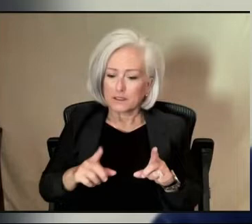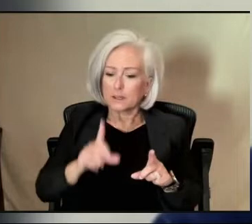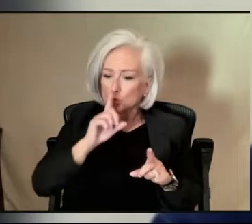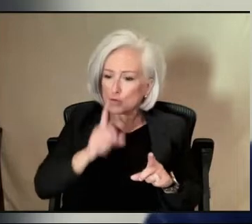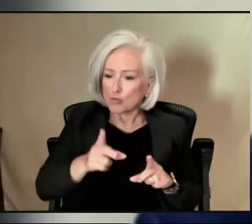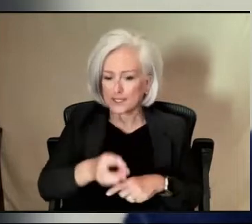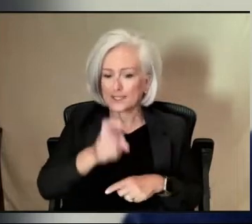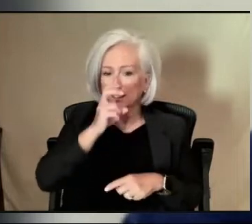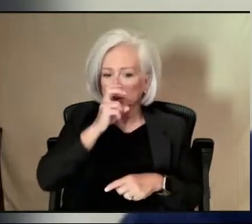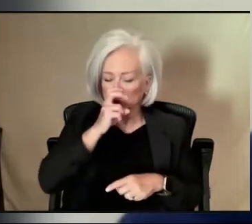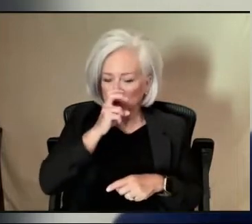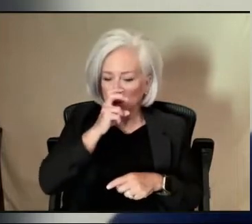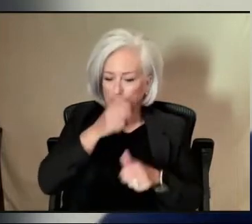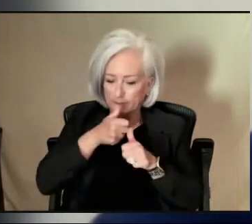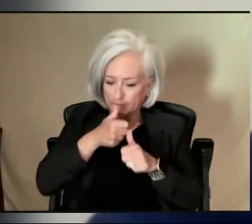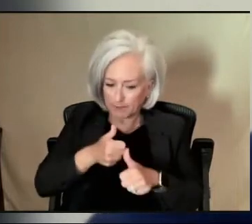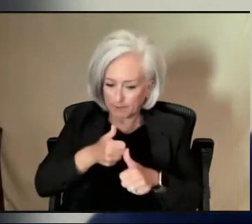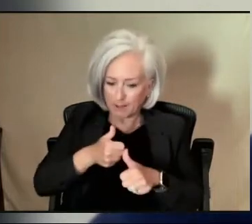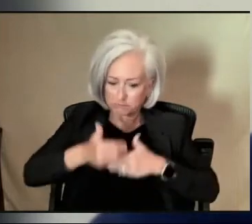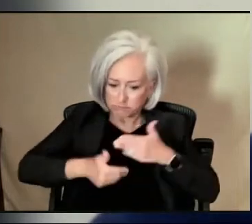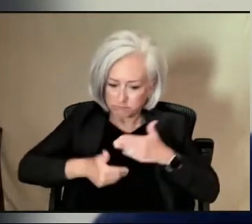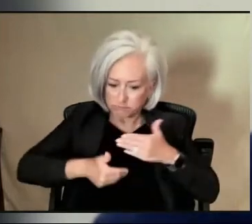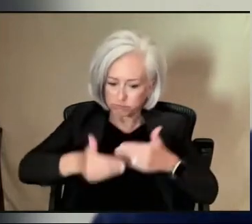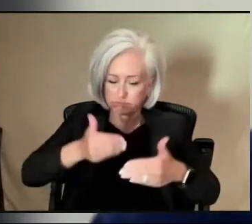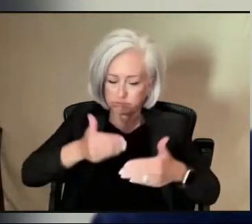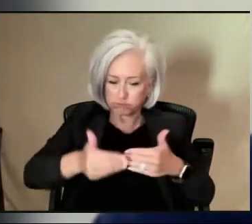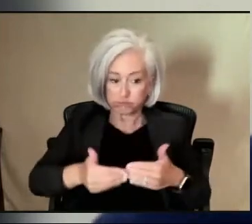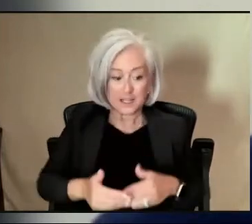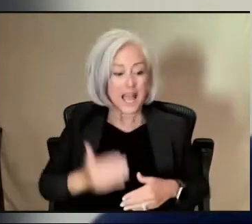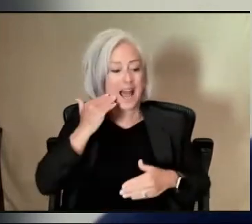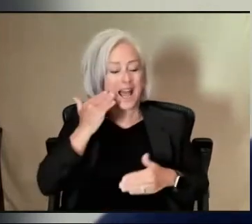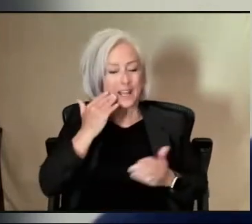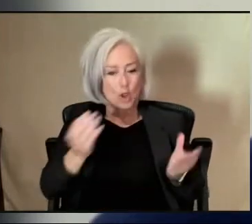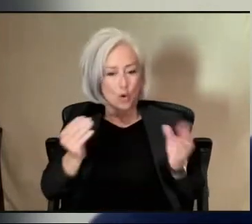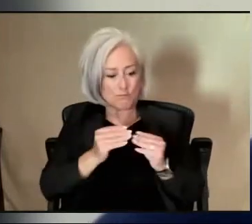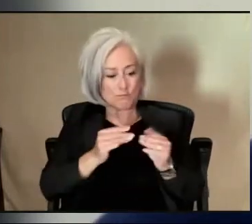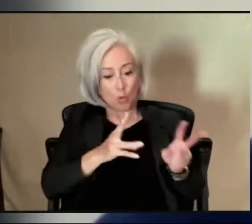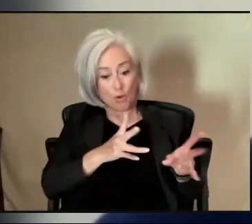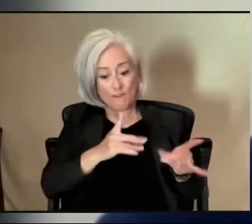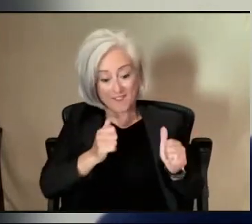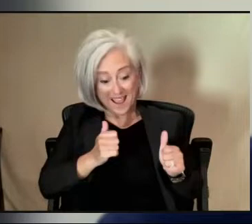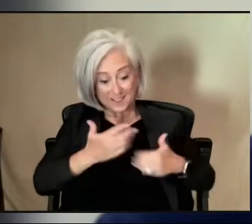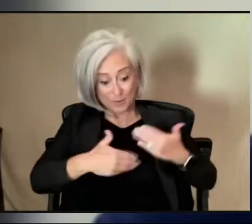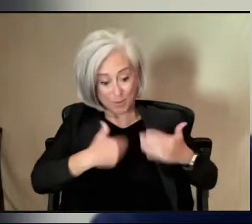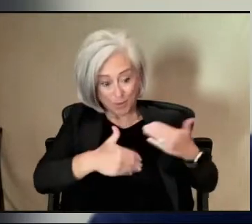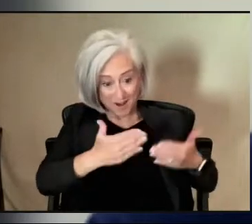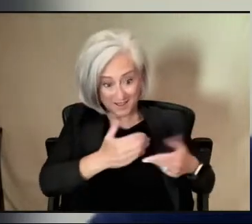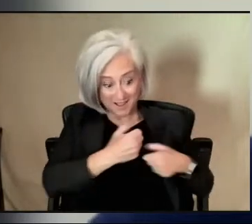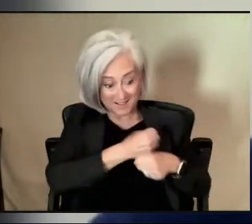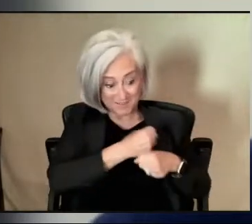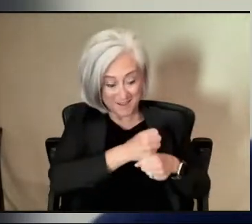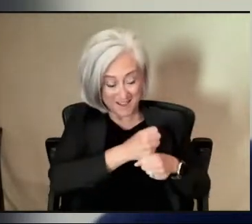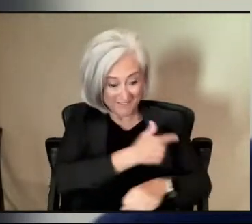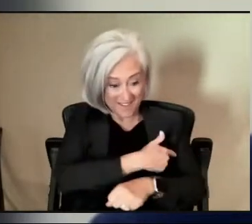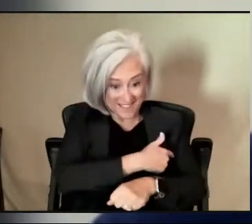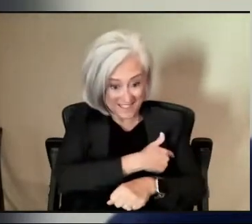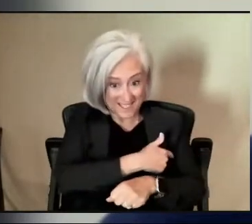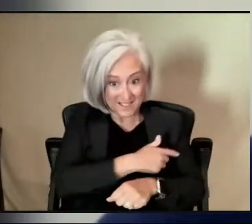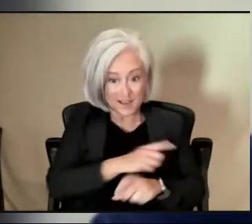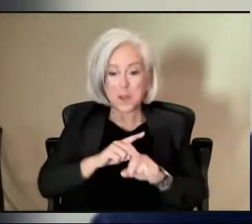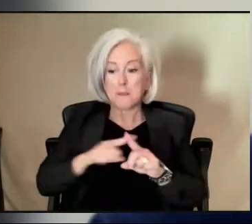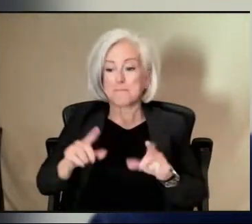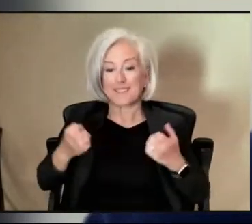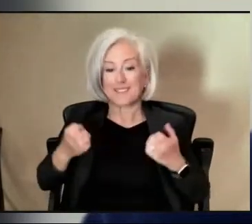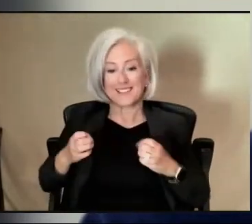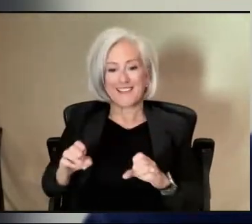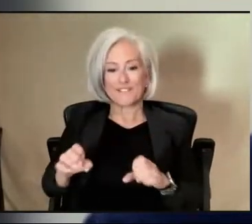done in a more rapid time frame as far as the calendar, the amount of hours and effort that went into it probably weren't much different than if it had been spread